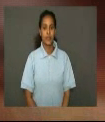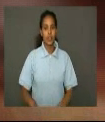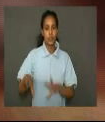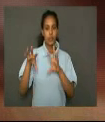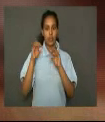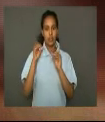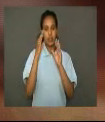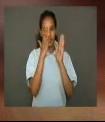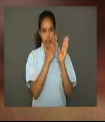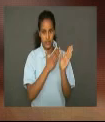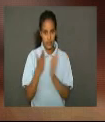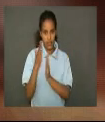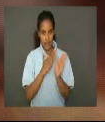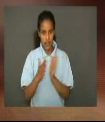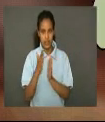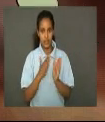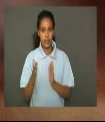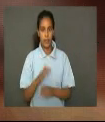Students, let's get ready.